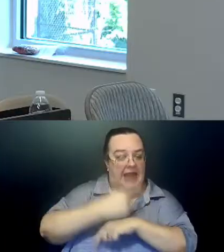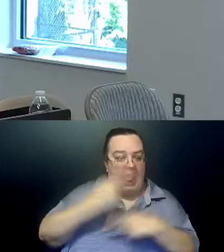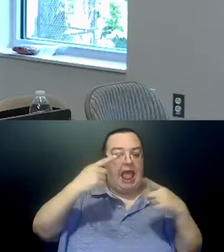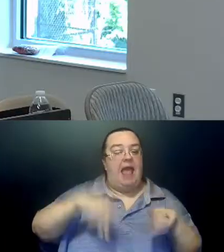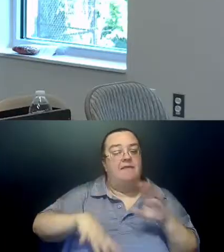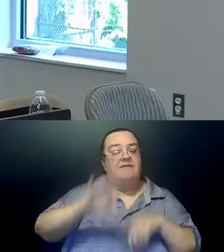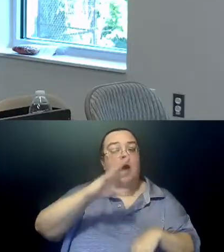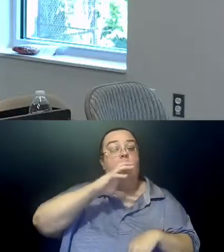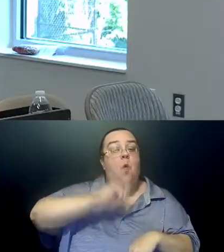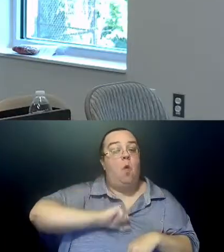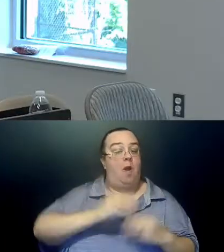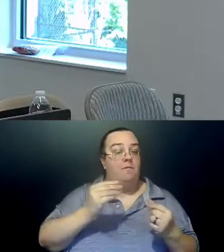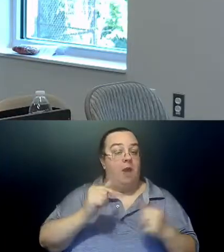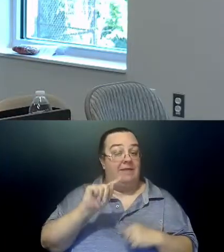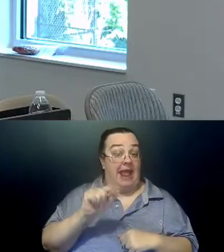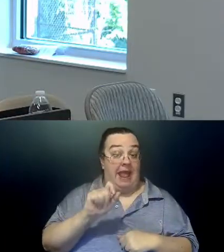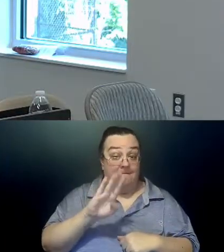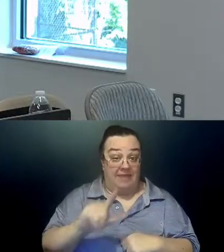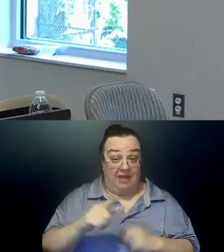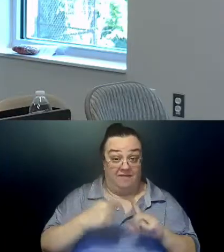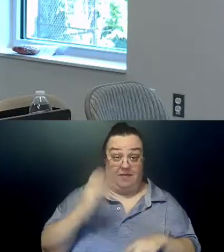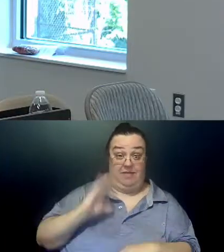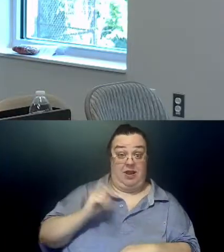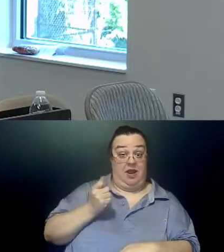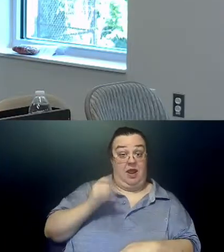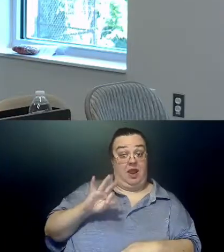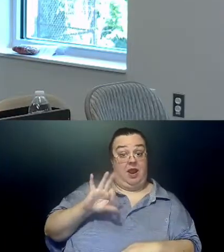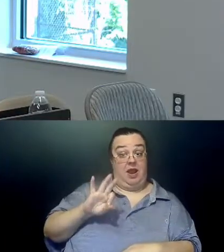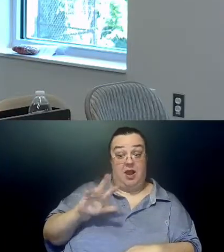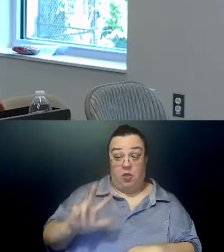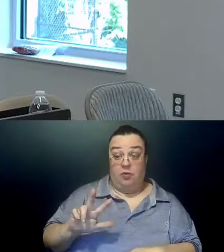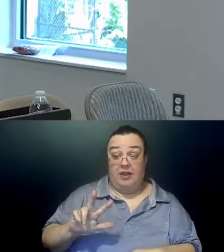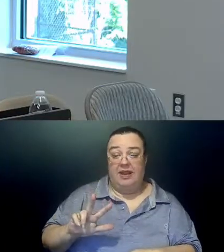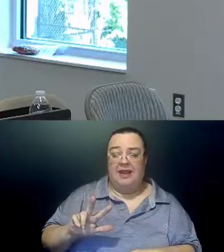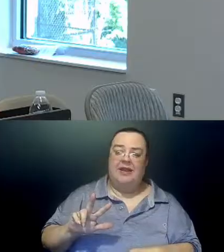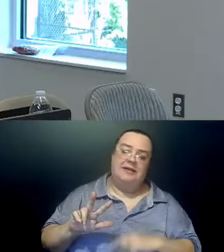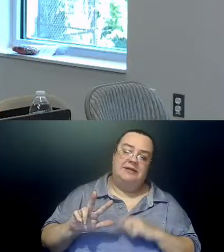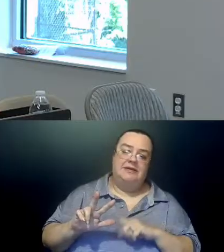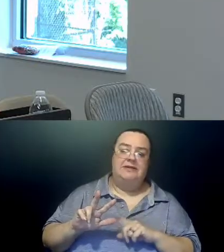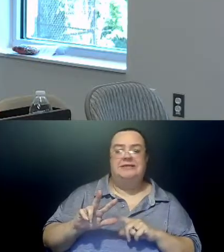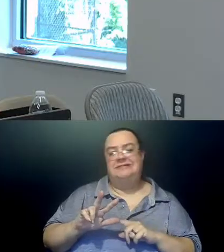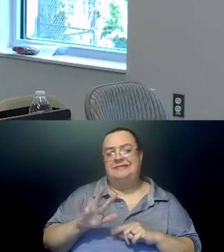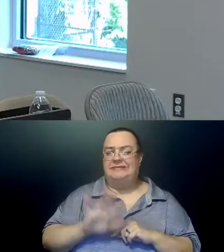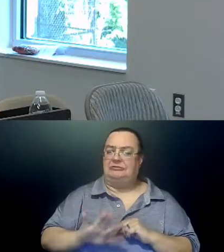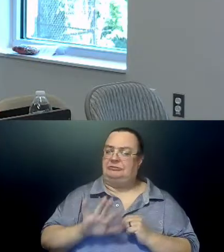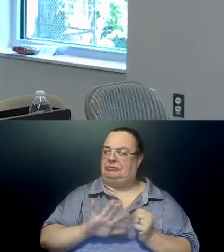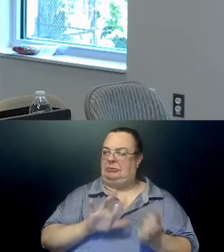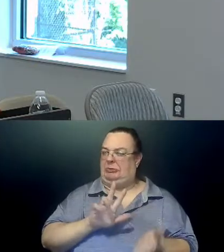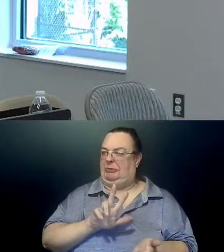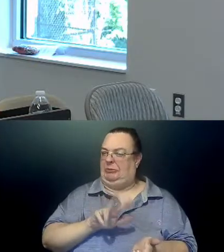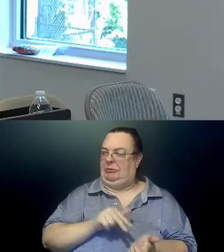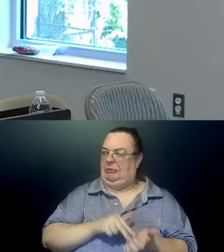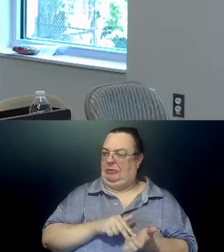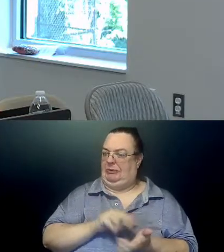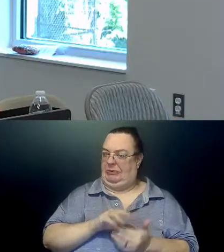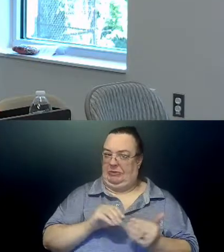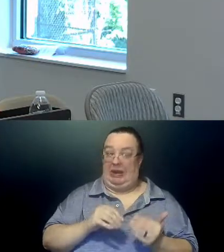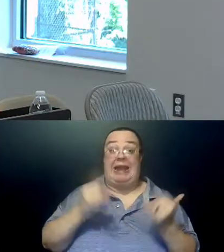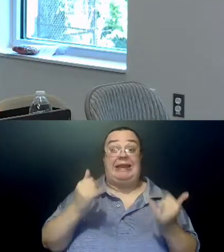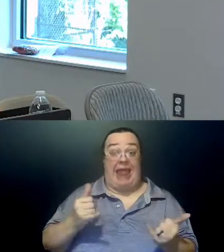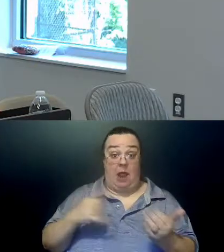bill from 1993, which was a little bit over $3,000. Now I'm paying